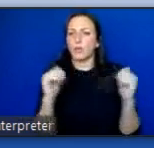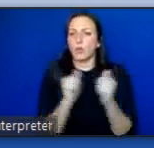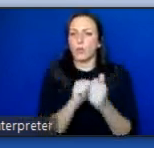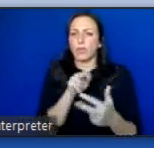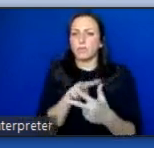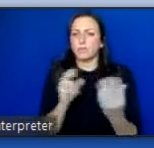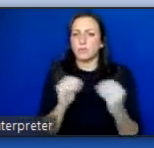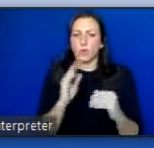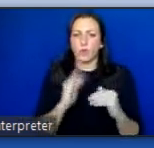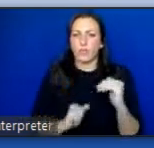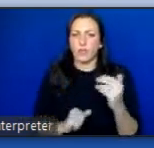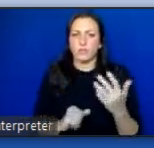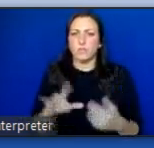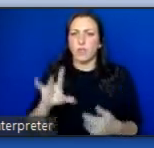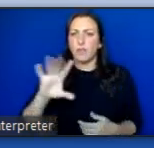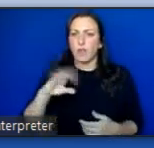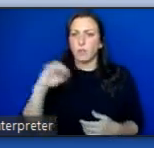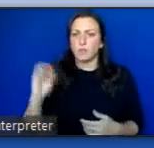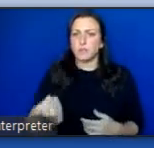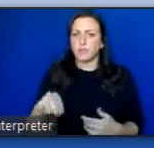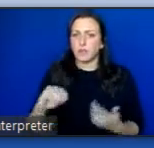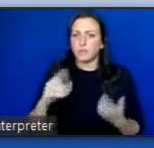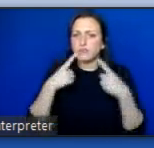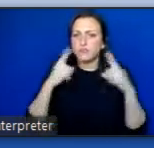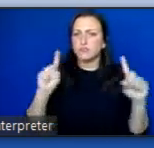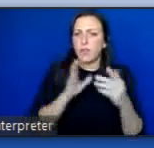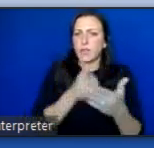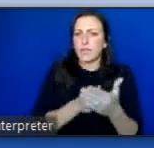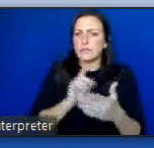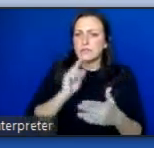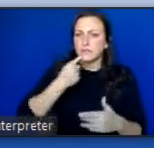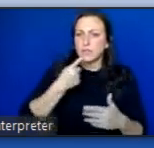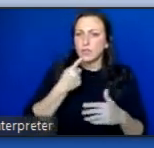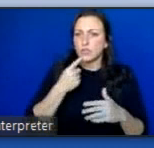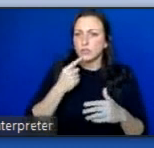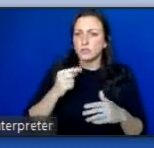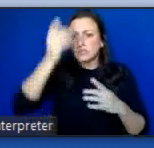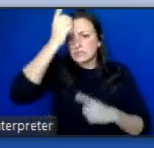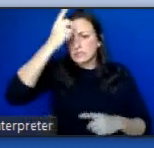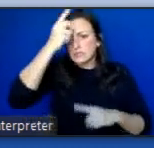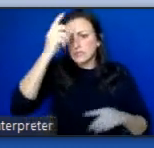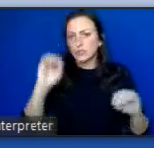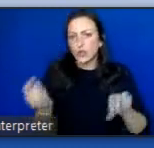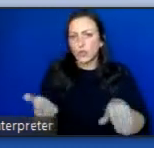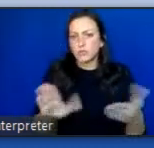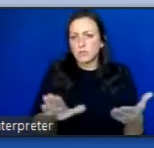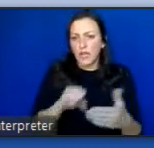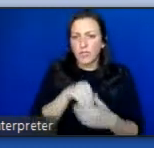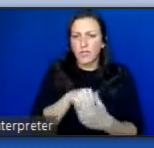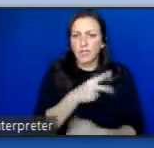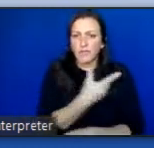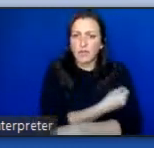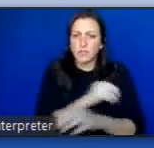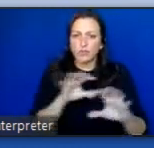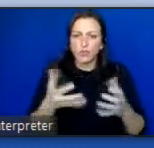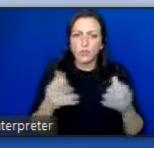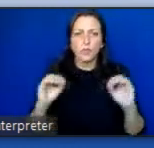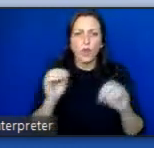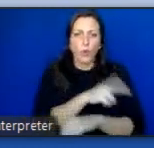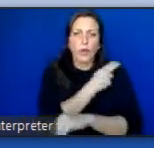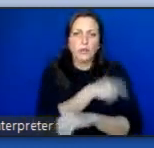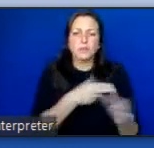effective against severe disease, no death in the vaccinated group, no hospitalizations or low numbers